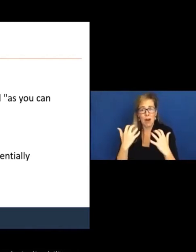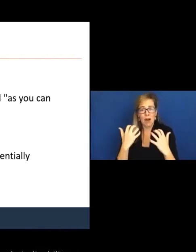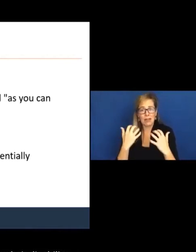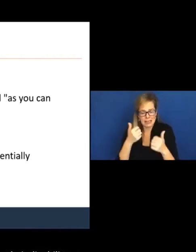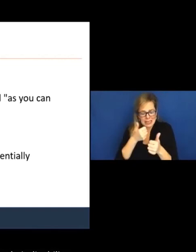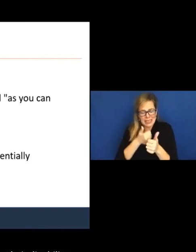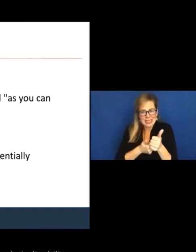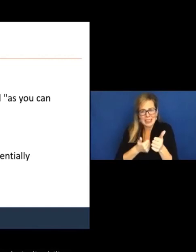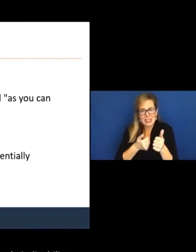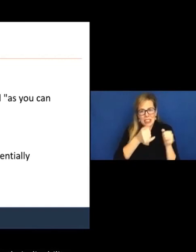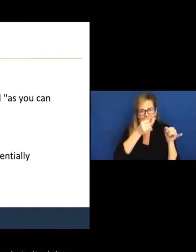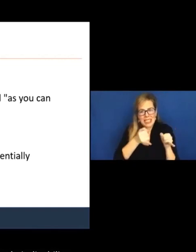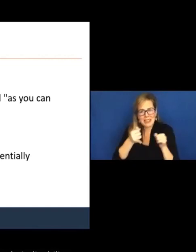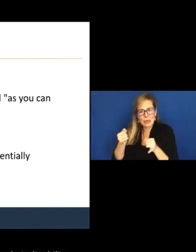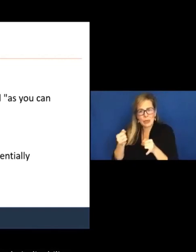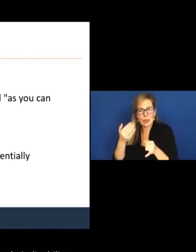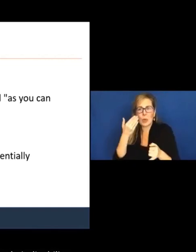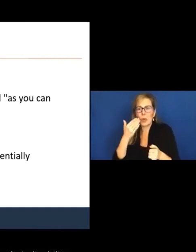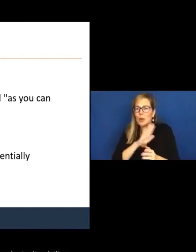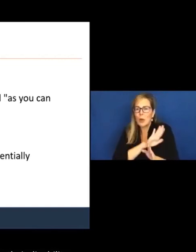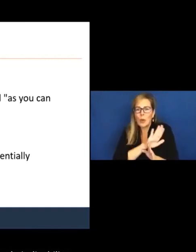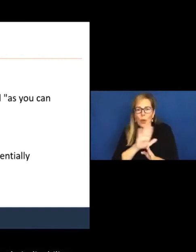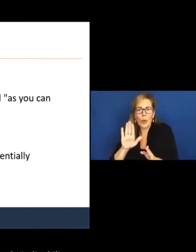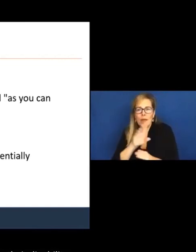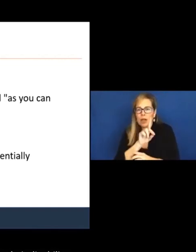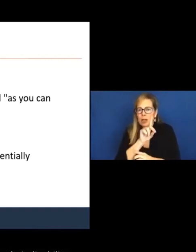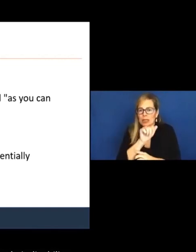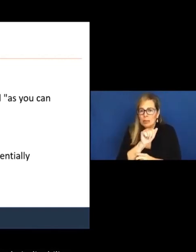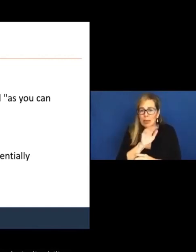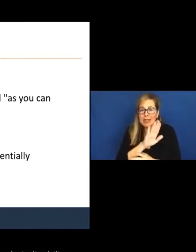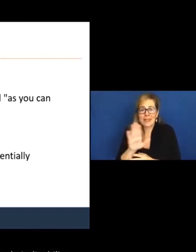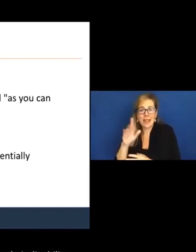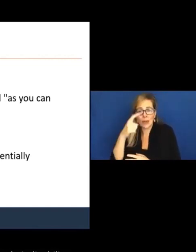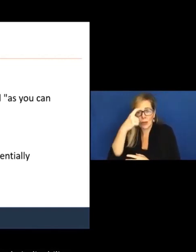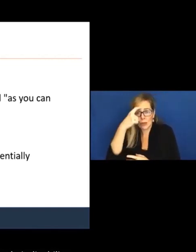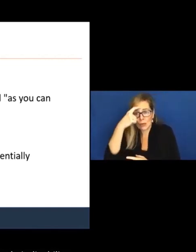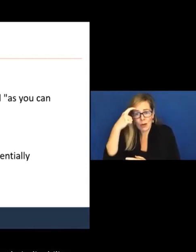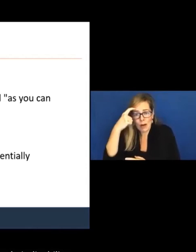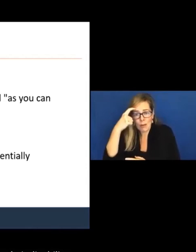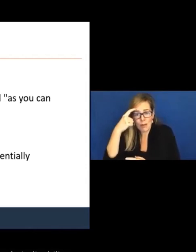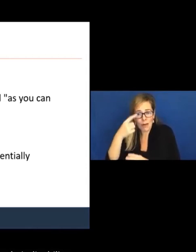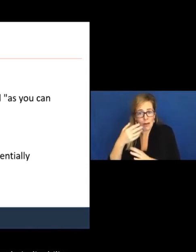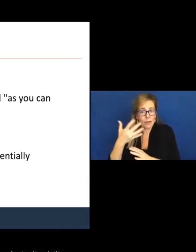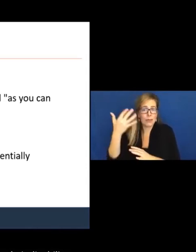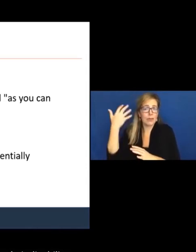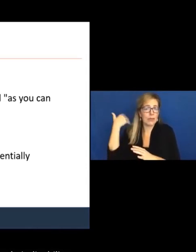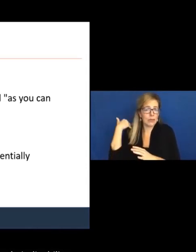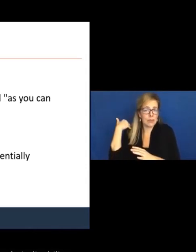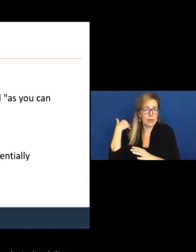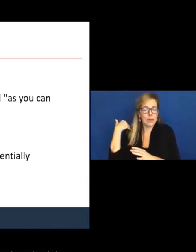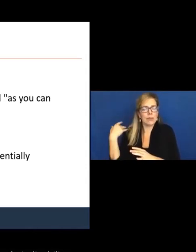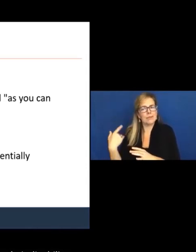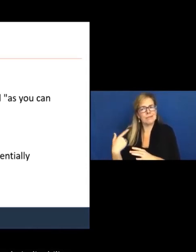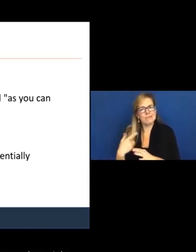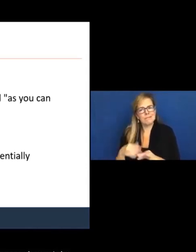We don't know their disability or their trauma, and so we want to